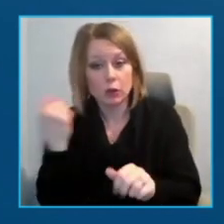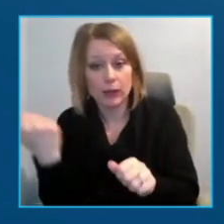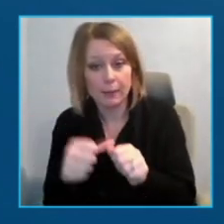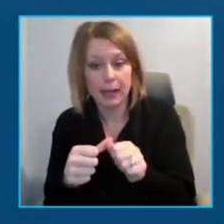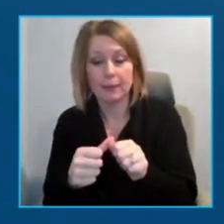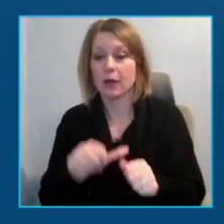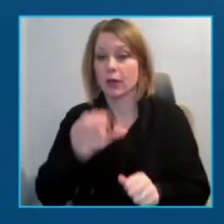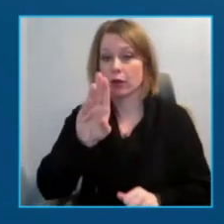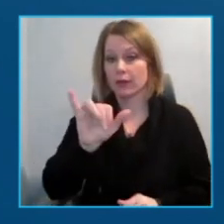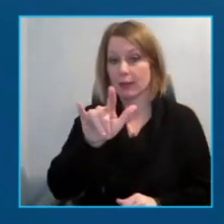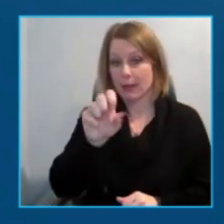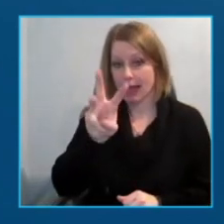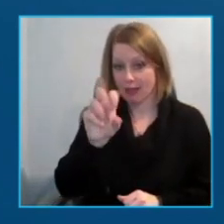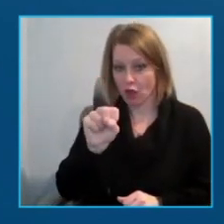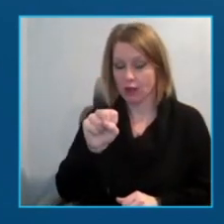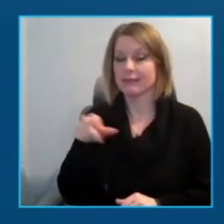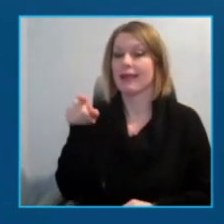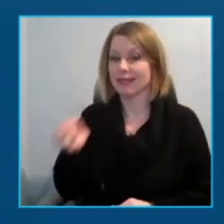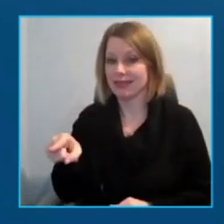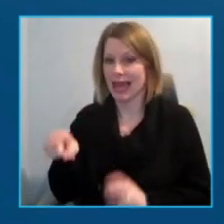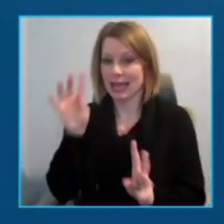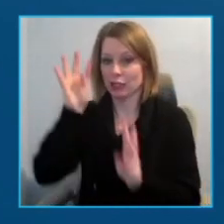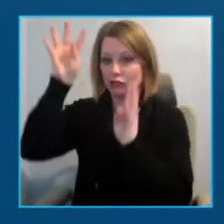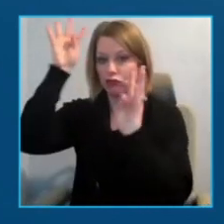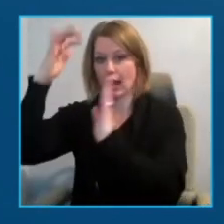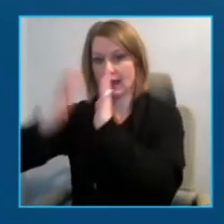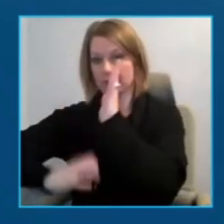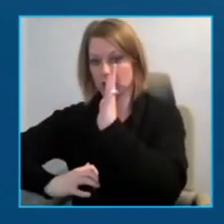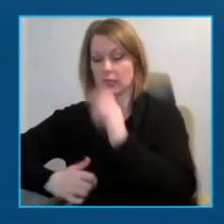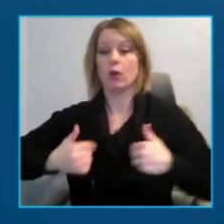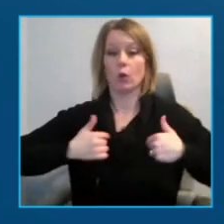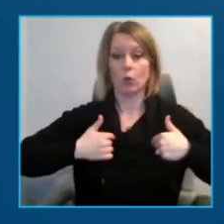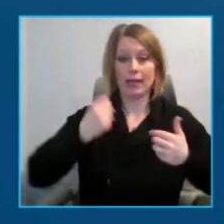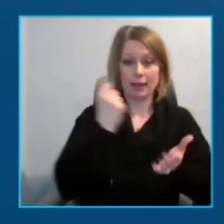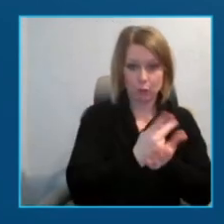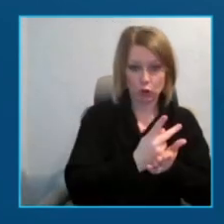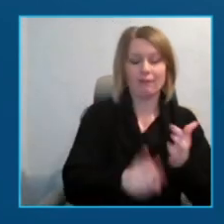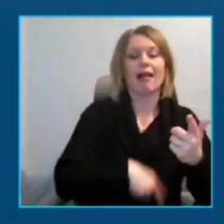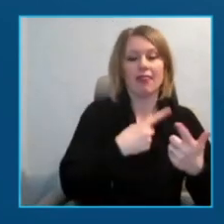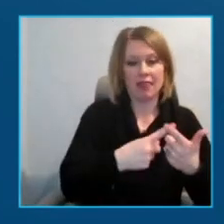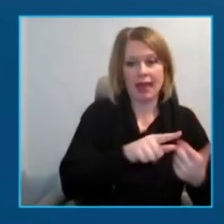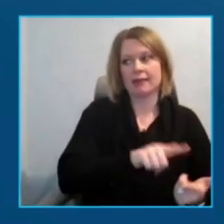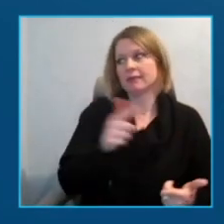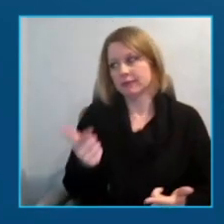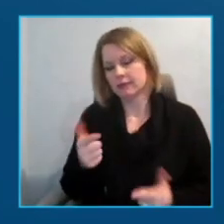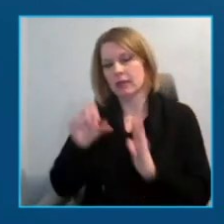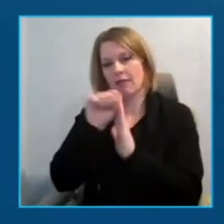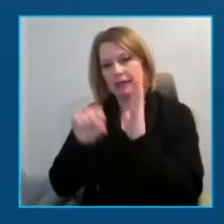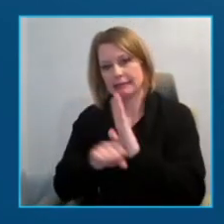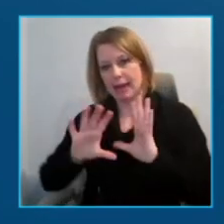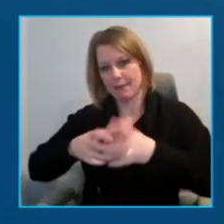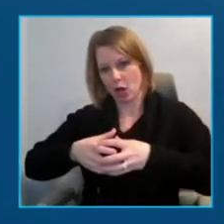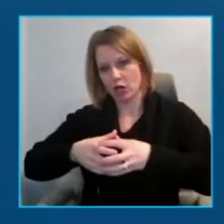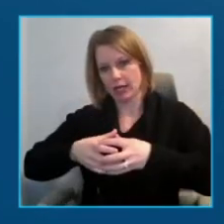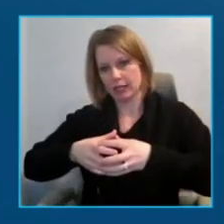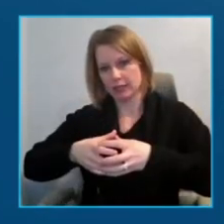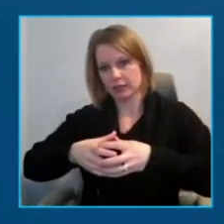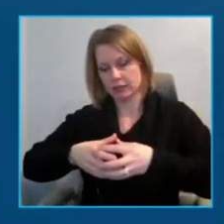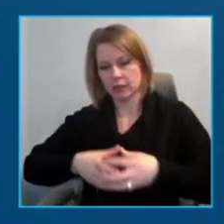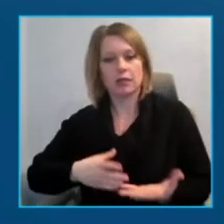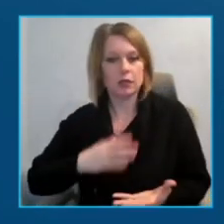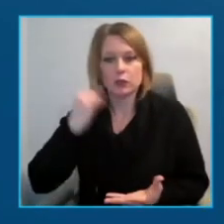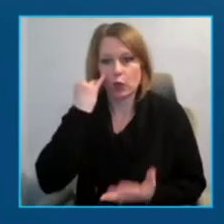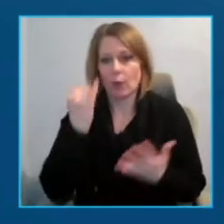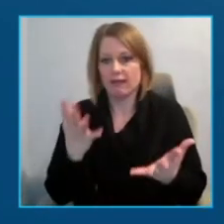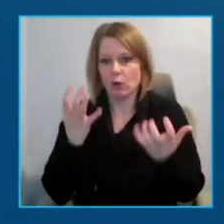bylaws committee has drafted these bylaws, we're to approve them, and then it goes to the state party. If they want to take a closer look at that